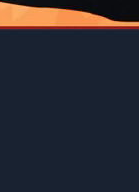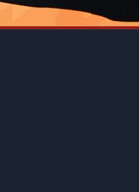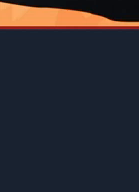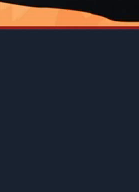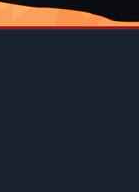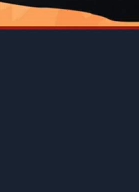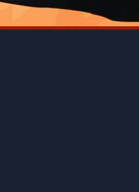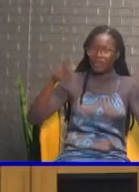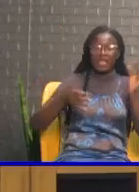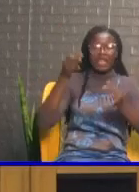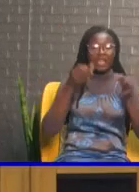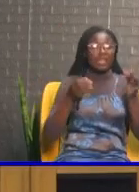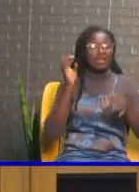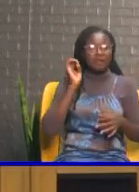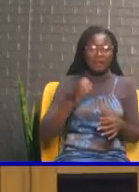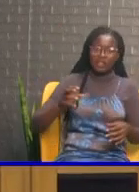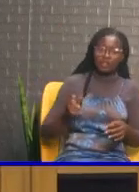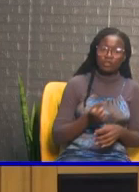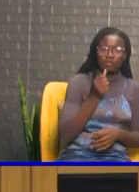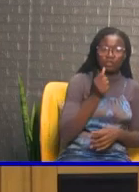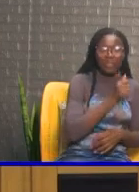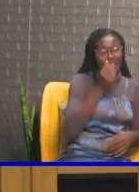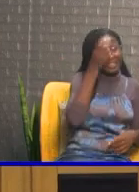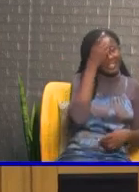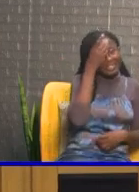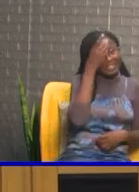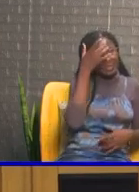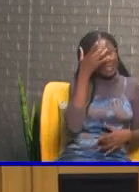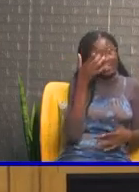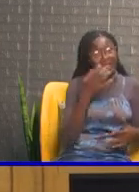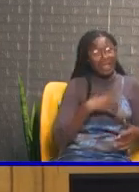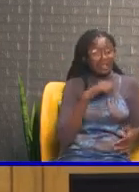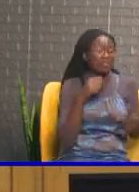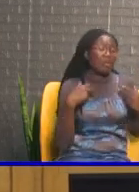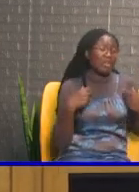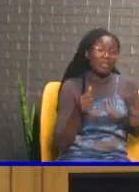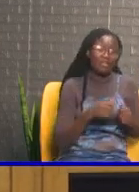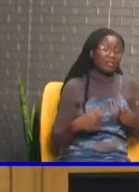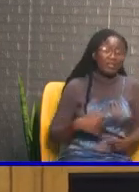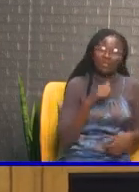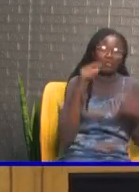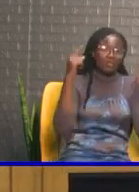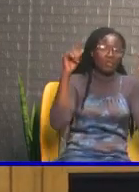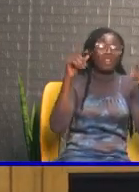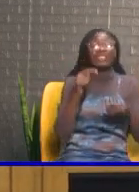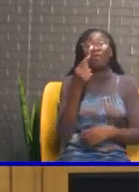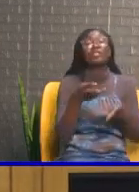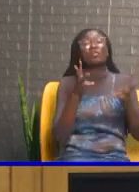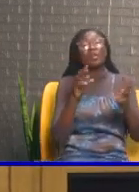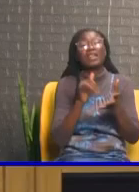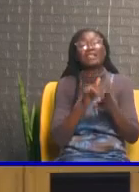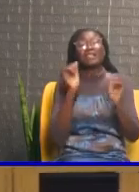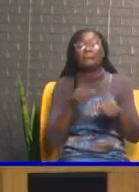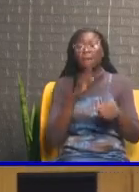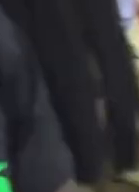If he took our infirmity, then he says, look, the only way it can be fulfilled is that everybody must be healed. Look, are you telling me